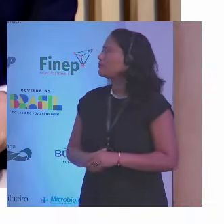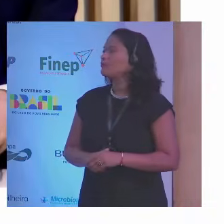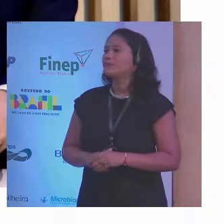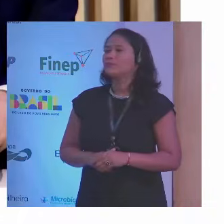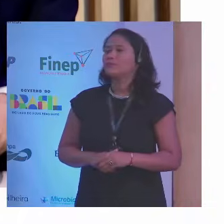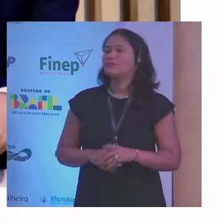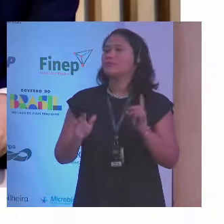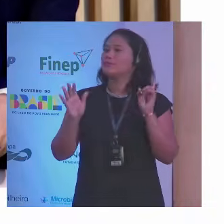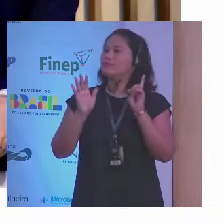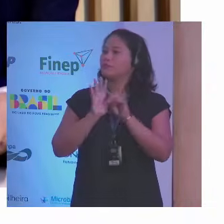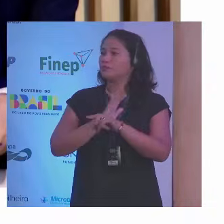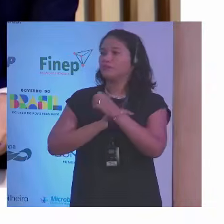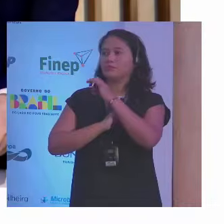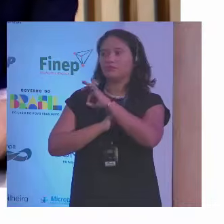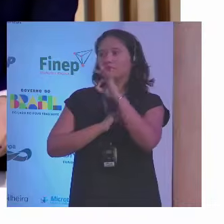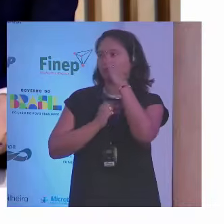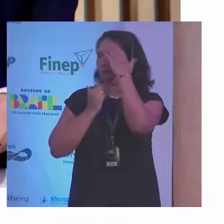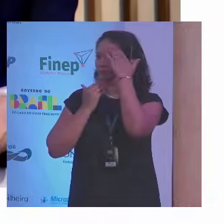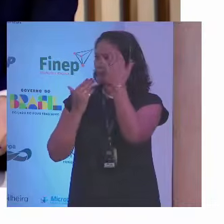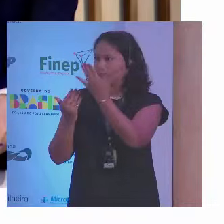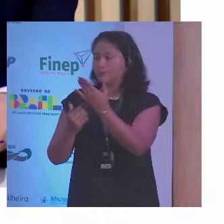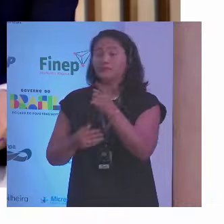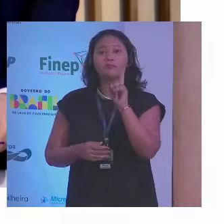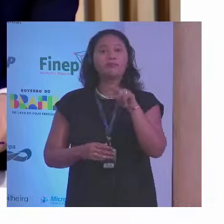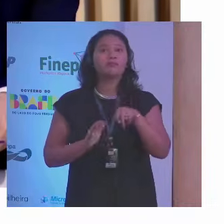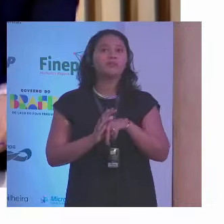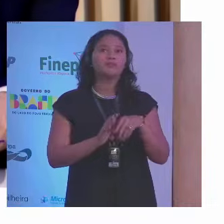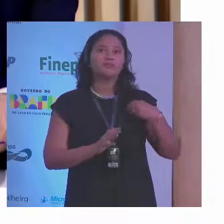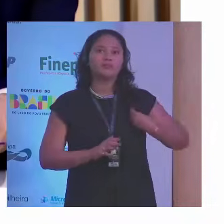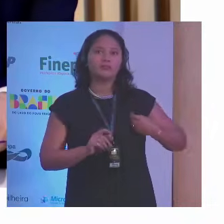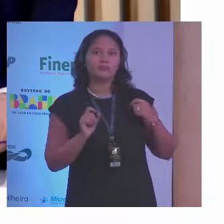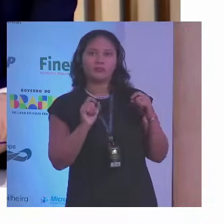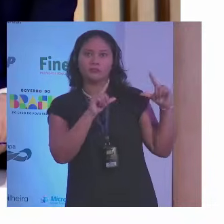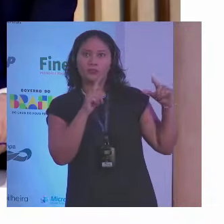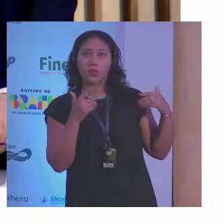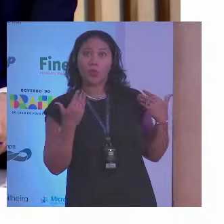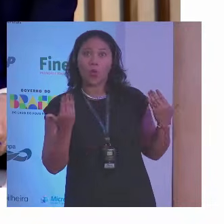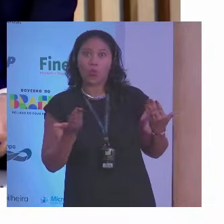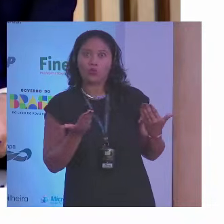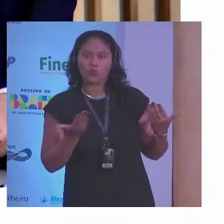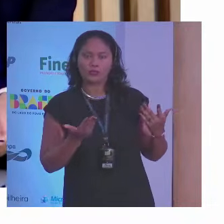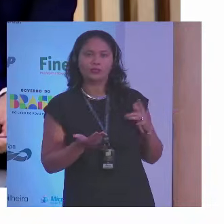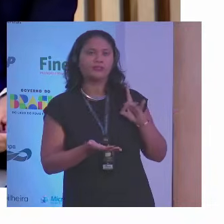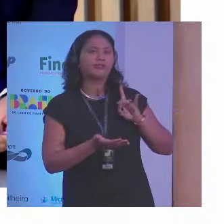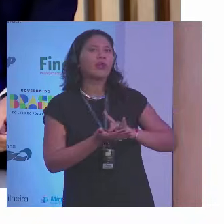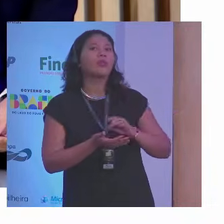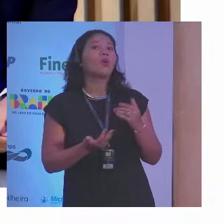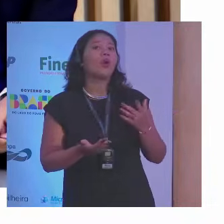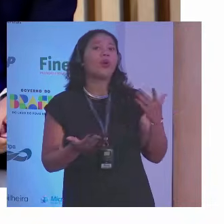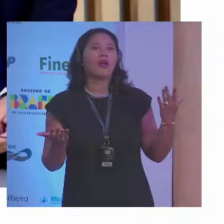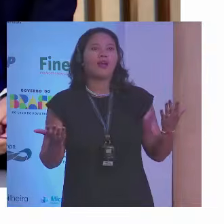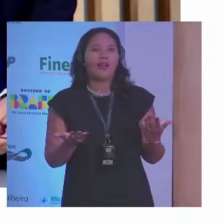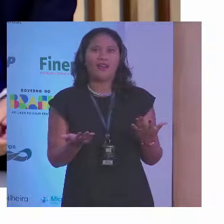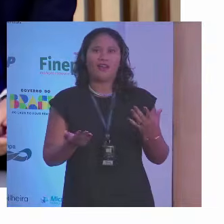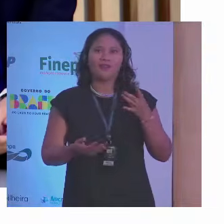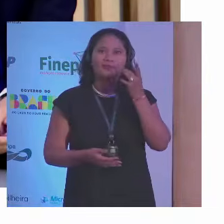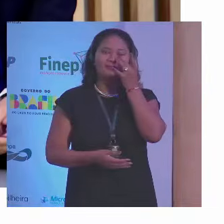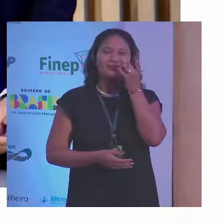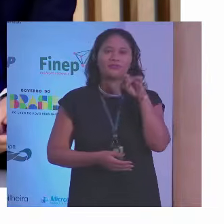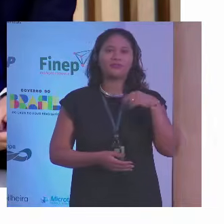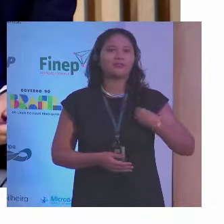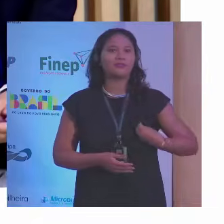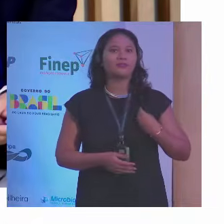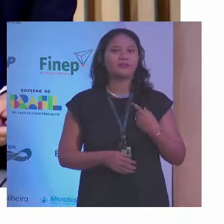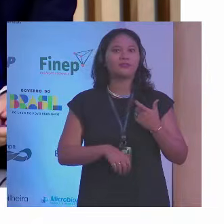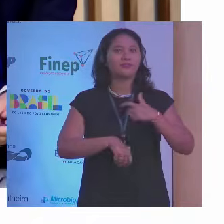things. What I was presenting today is the fact that we are now at a stage where we are